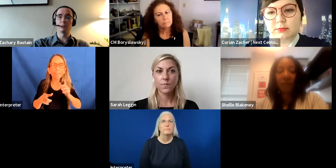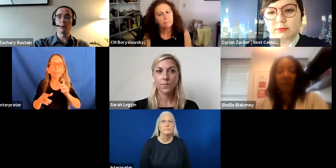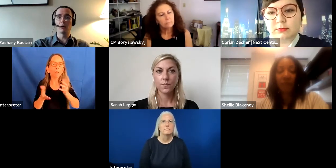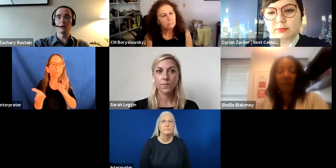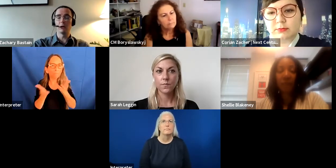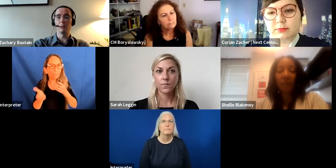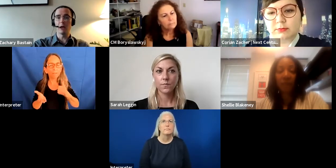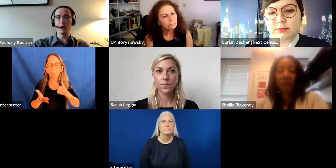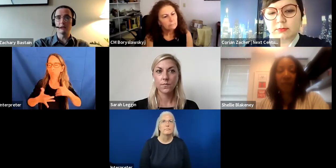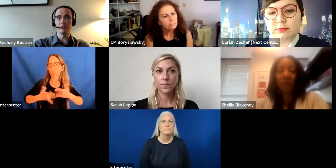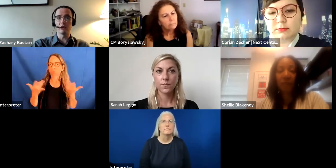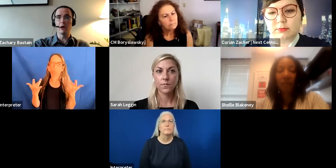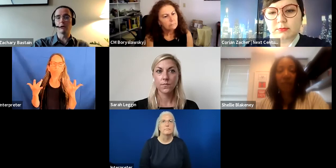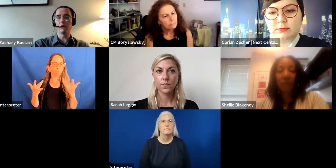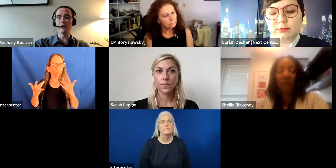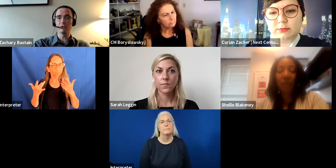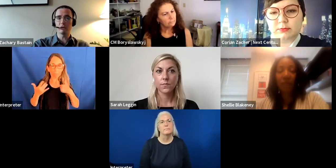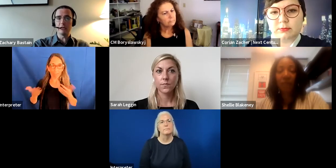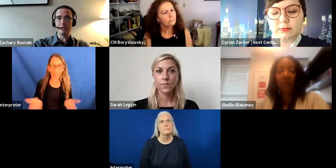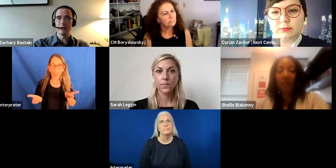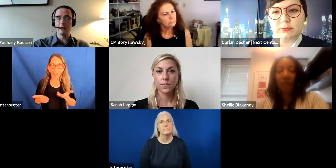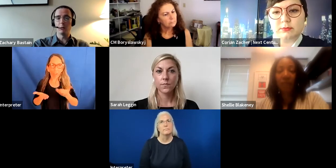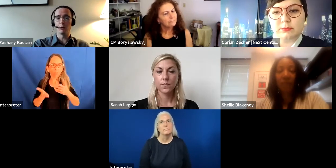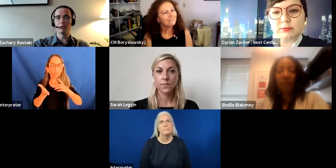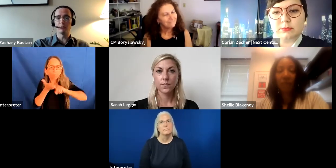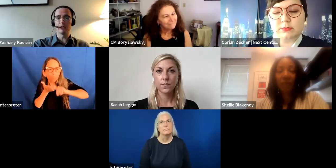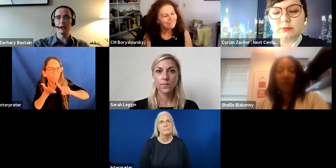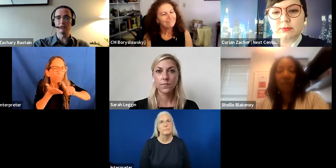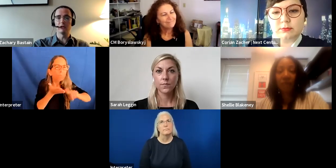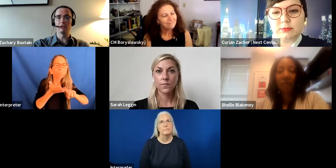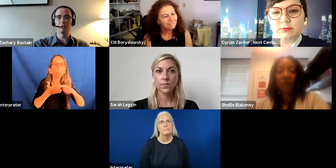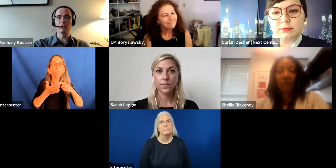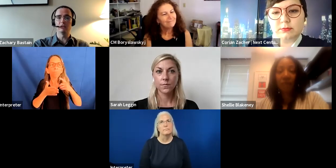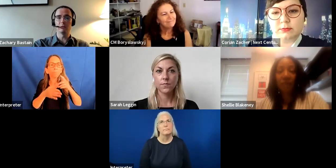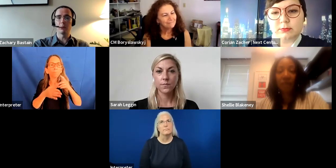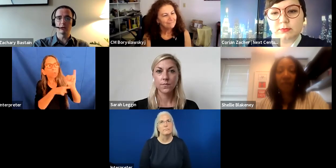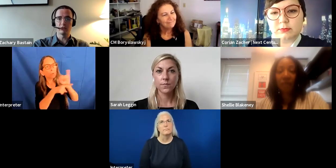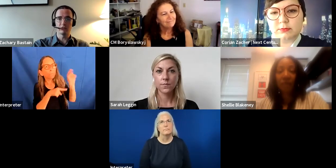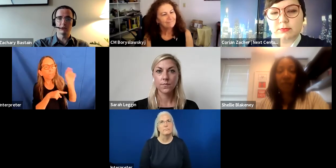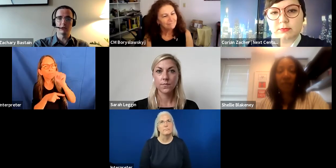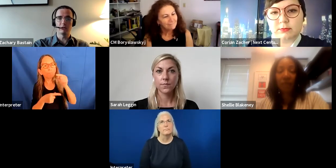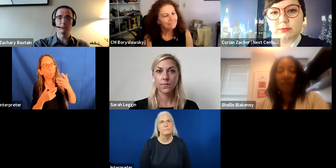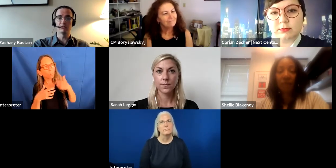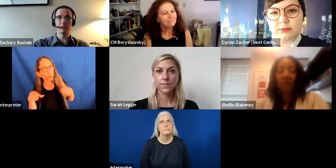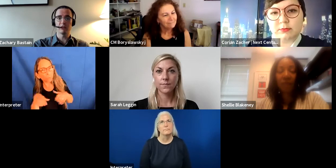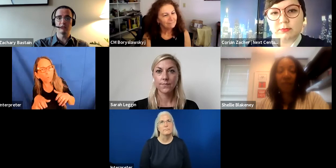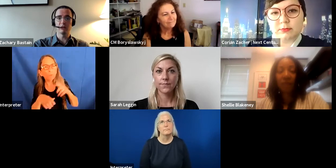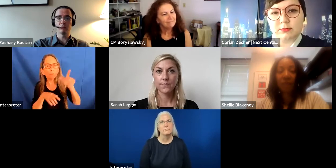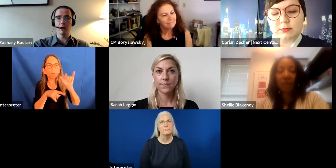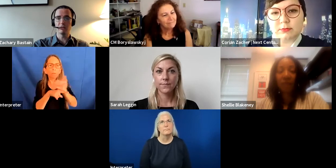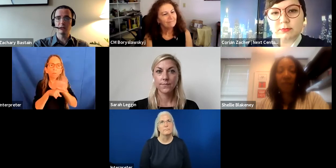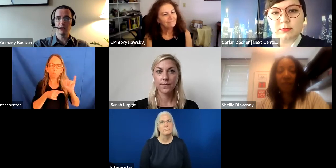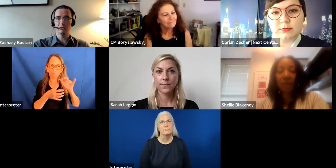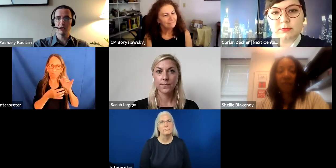to explore, beyond the overall industry and what we're doing as an industry to support accessibility, the specific things